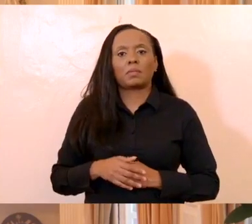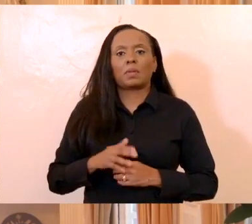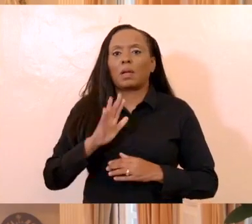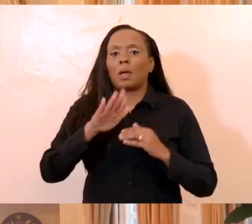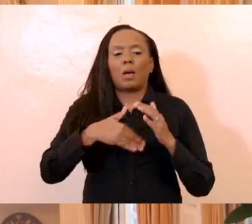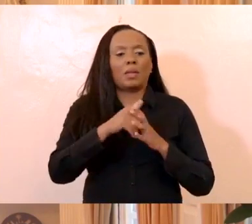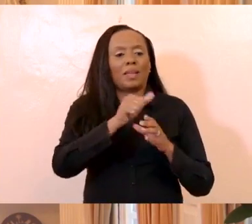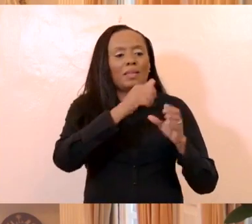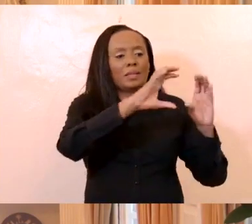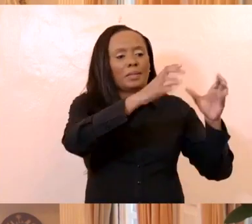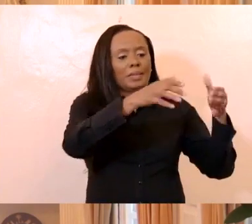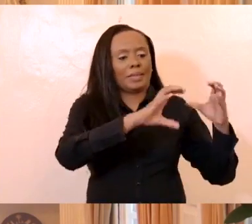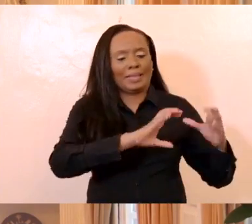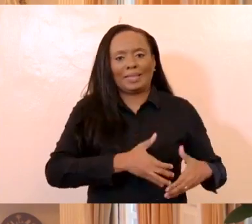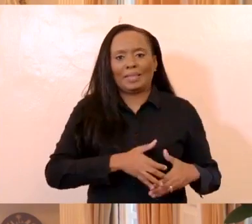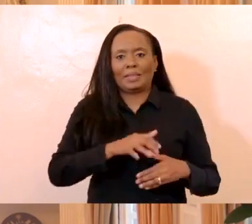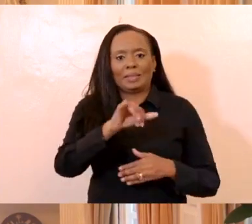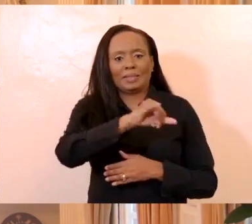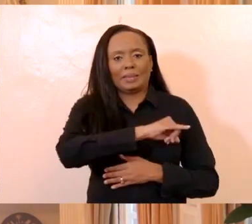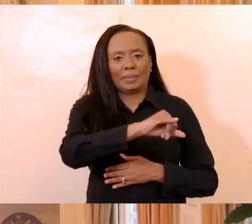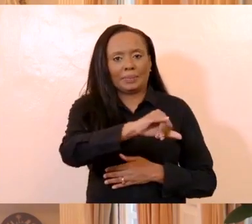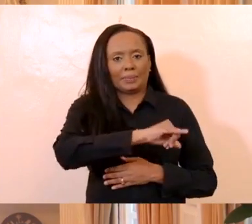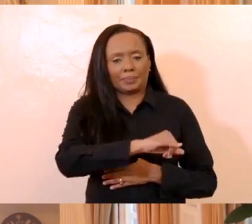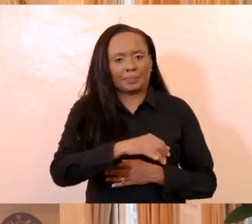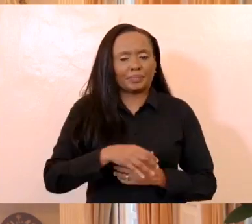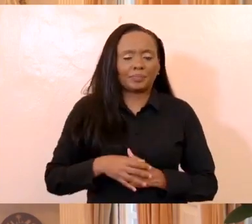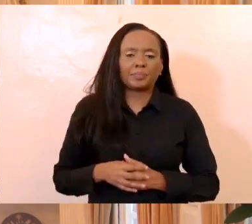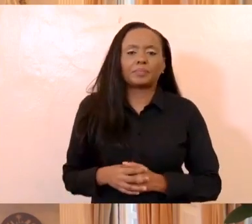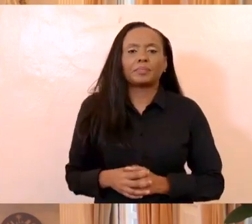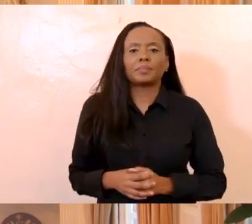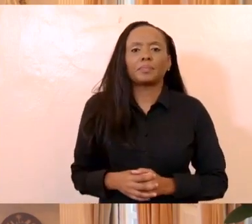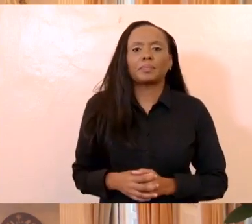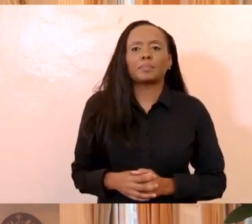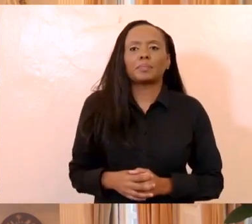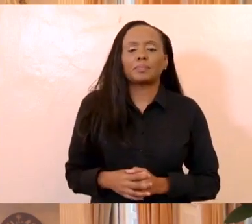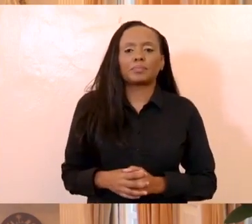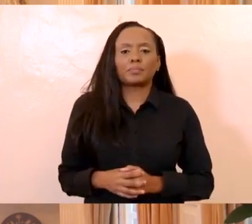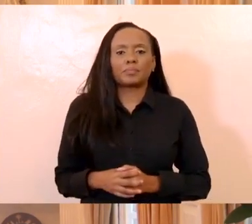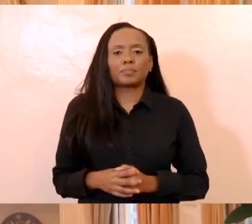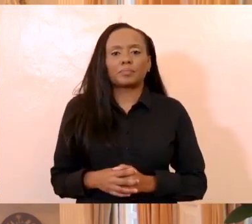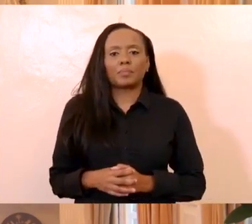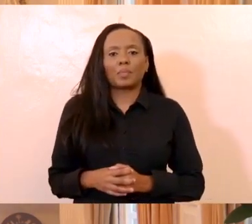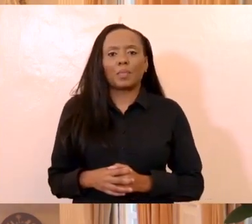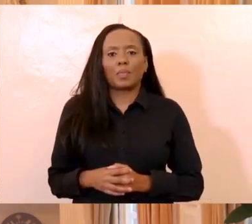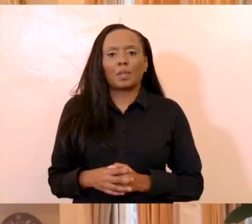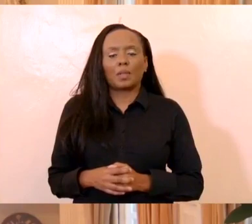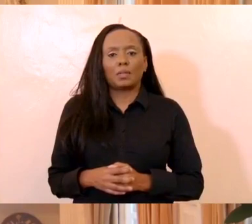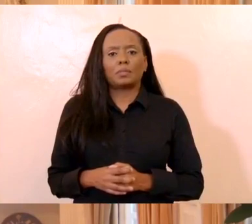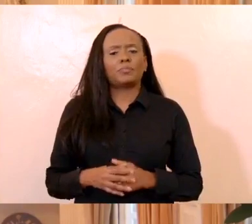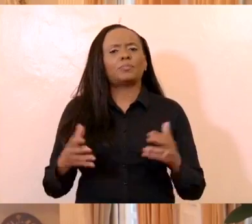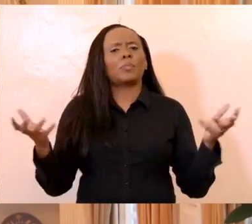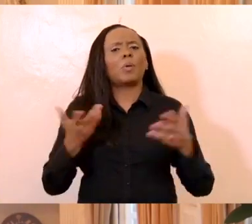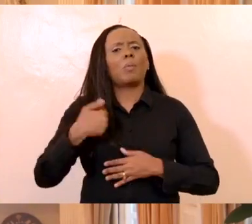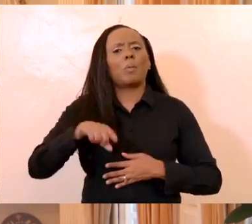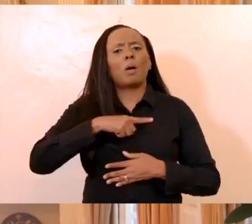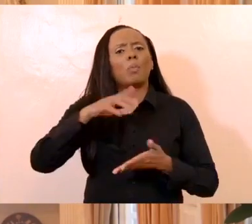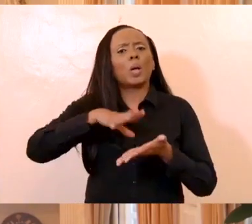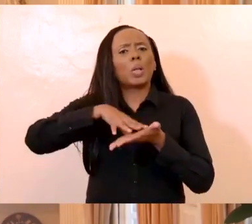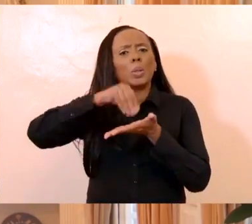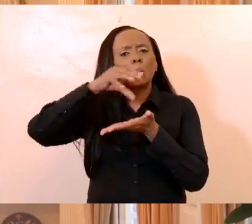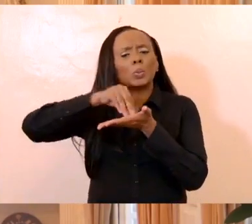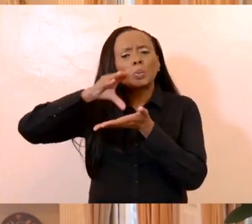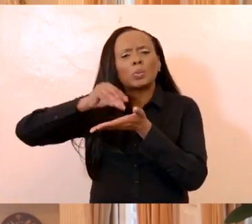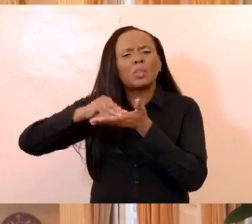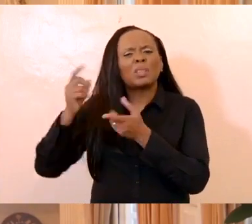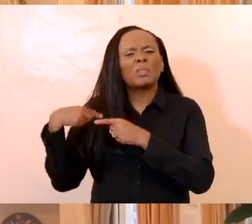remain unchanged. Now, what we are learning from the analysis that we have conducted as a result of